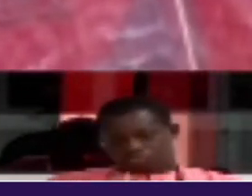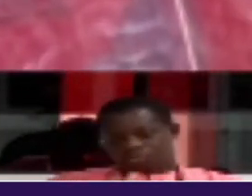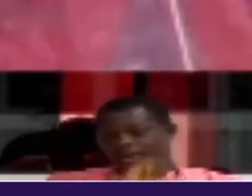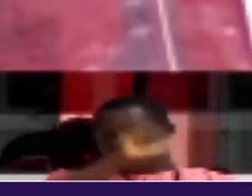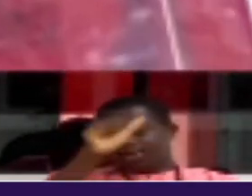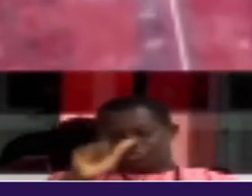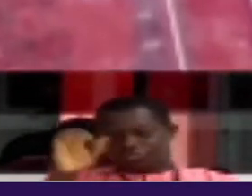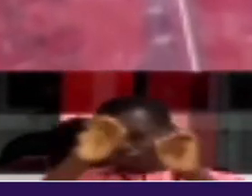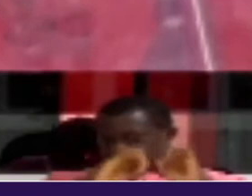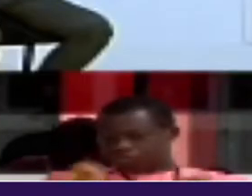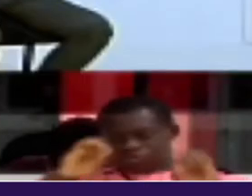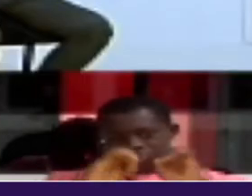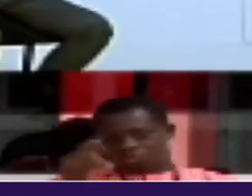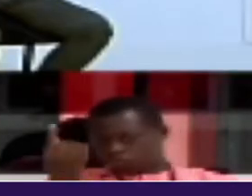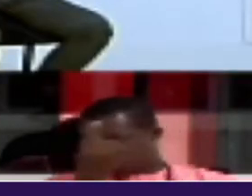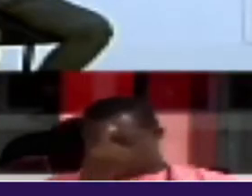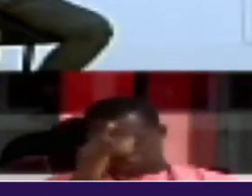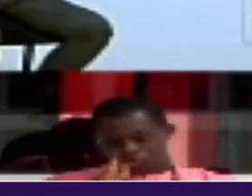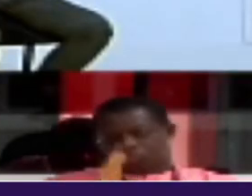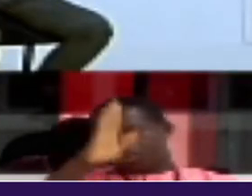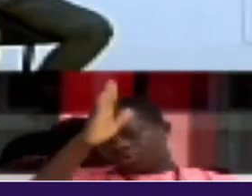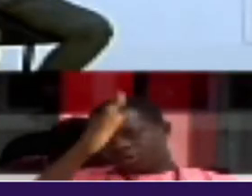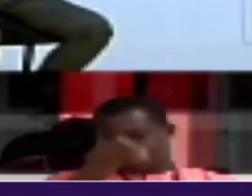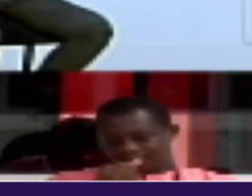and nothing but the truth. So help me God.